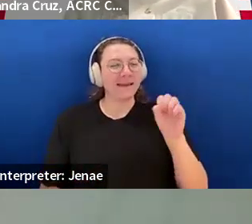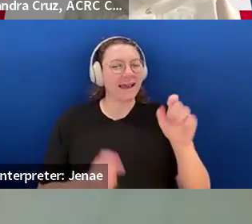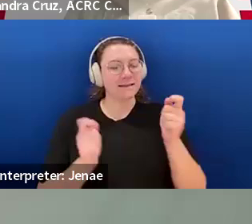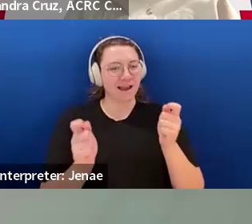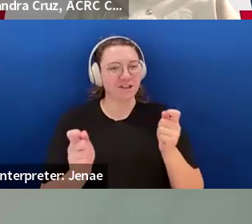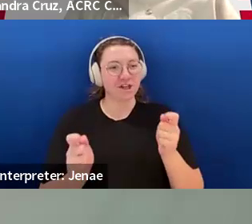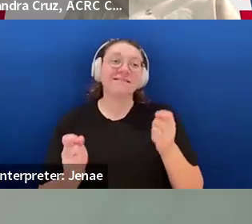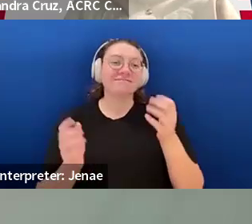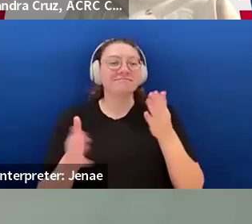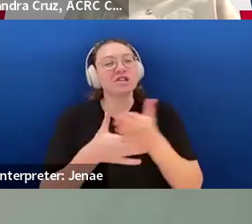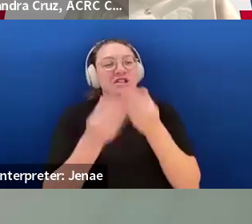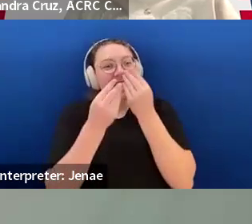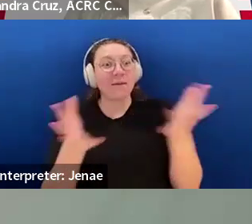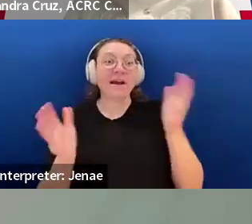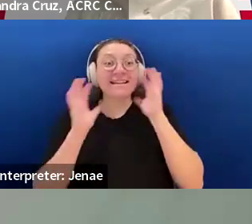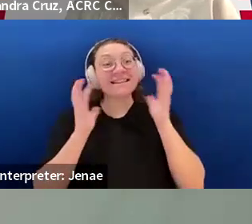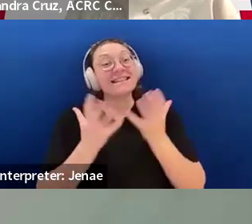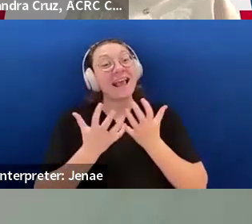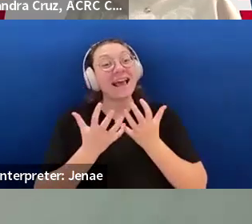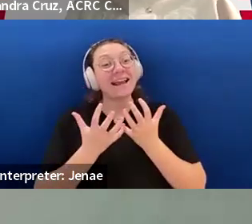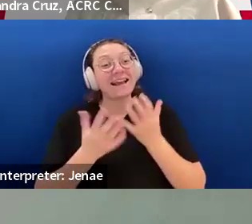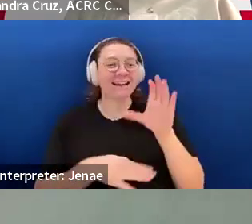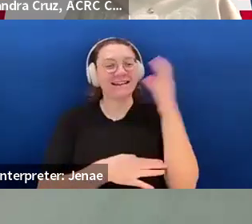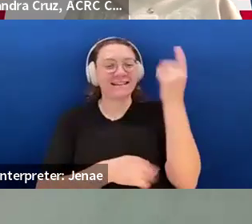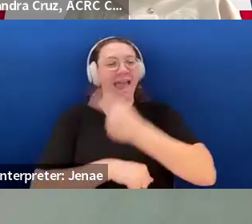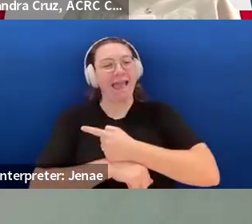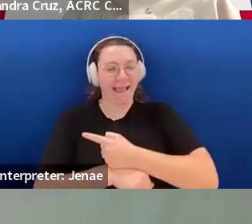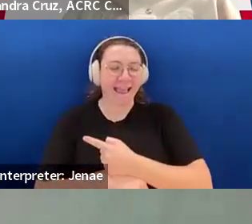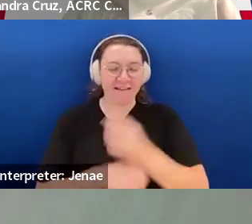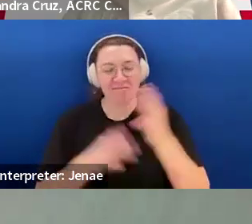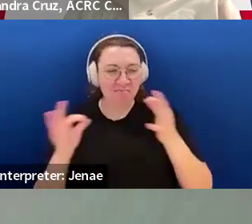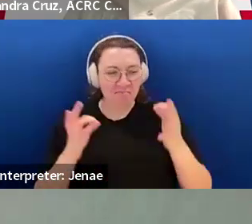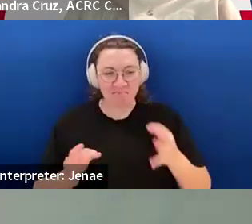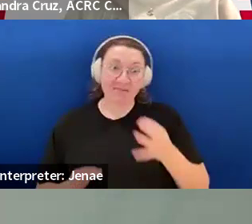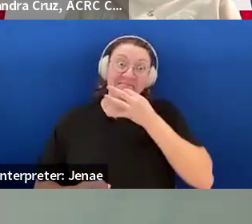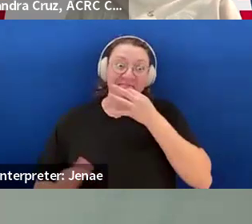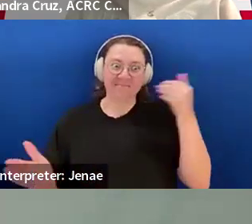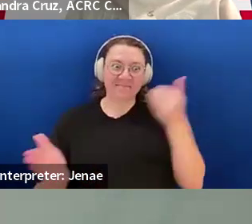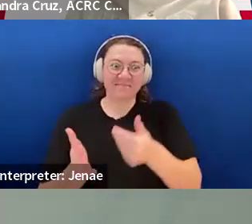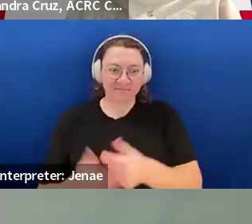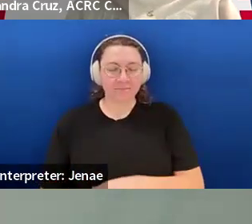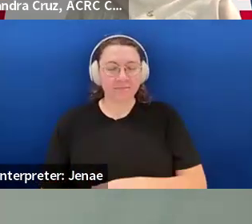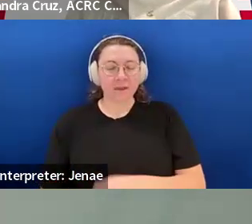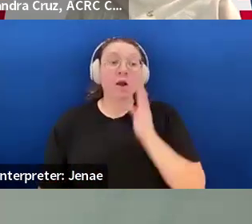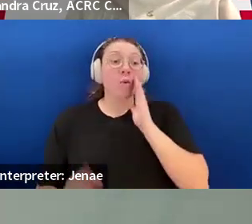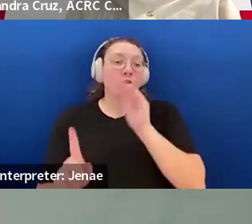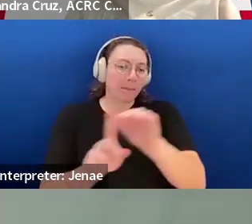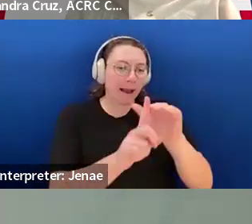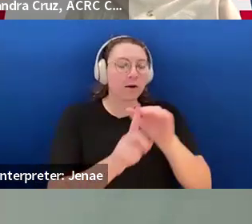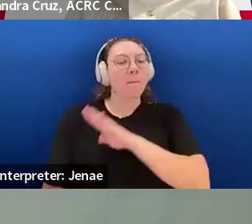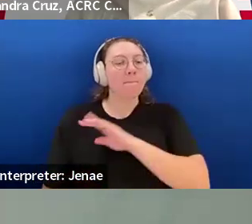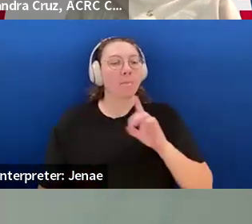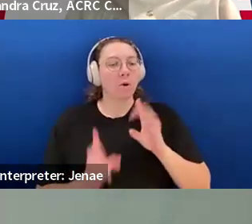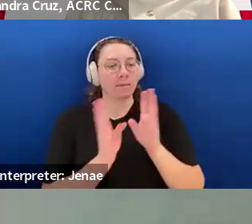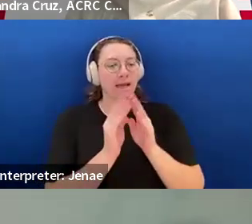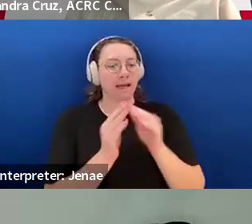Santa Day. It's that time of year, right? We're starting to talk about Santa Day. We also want to remind folks about the board meeting we have